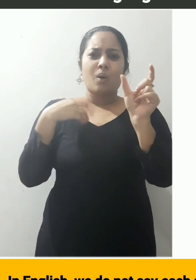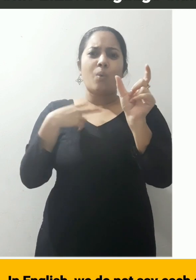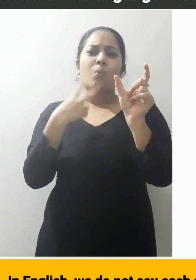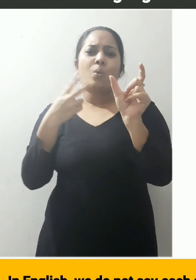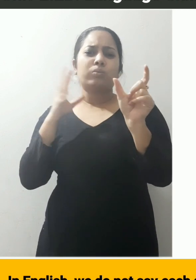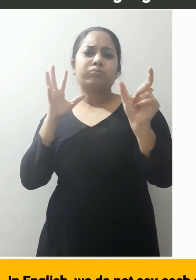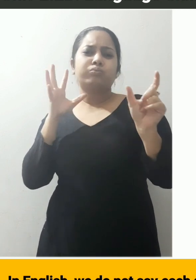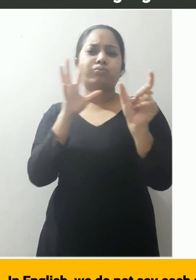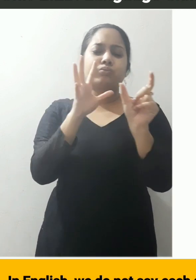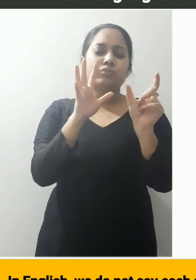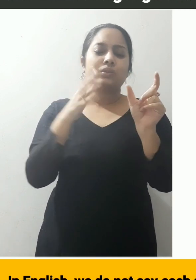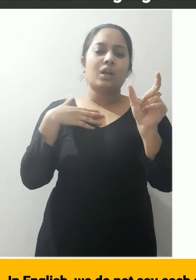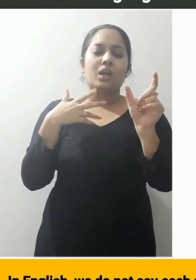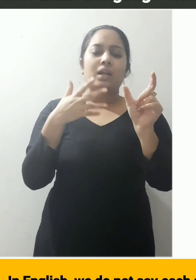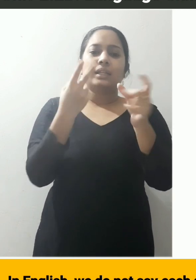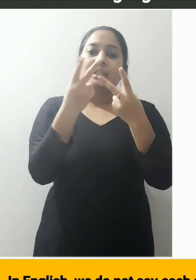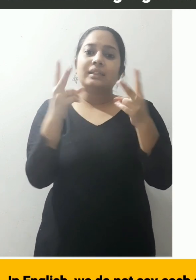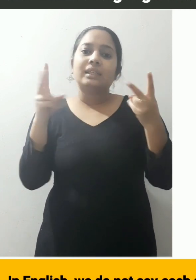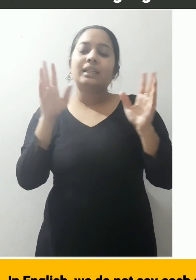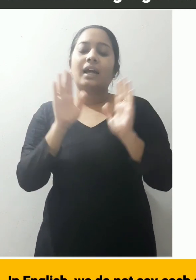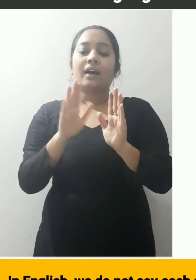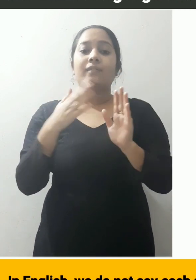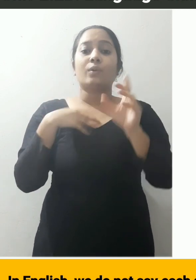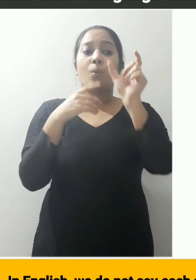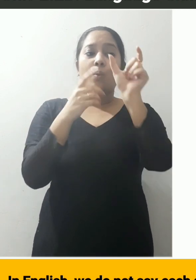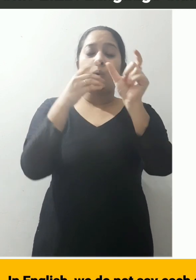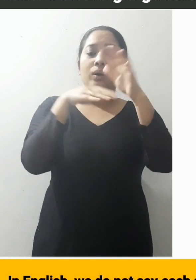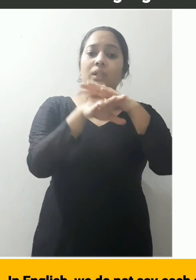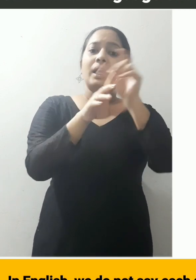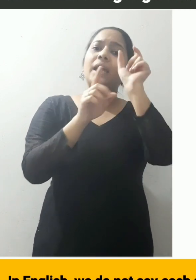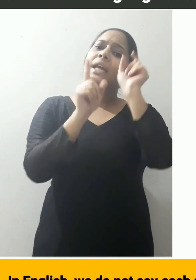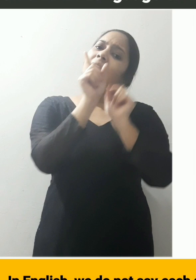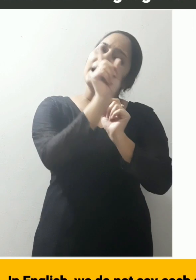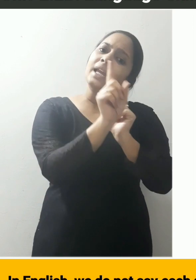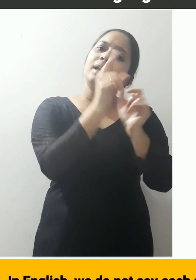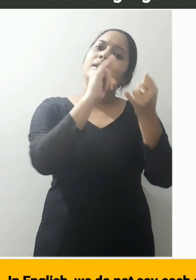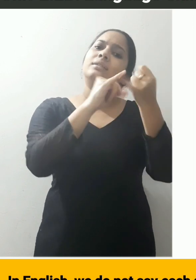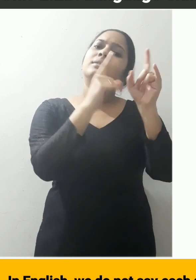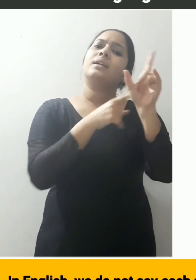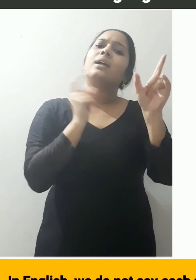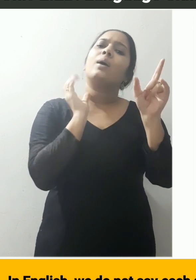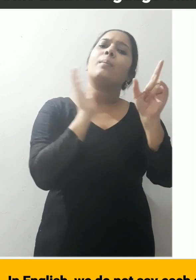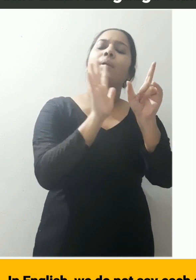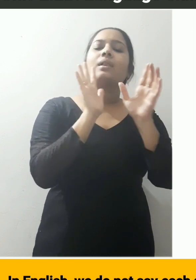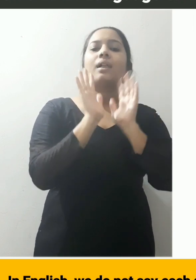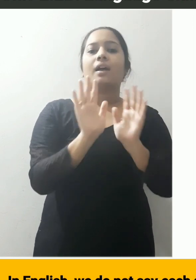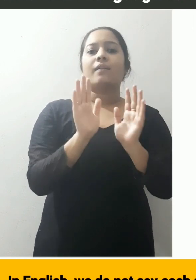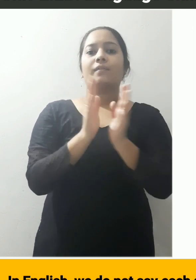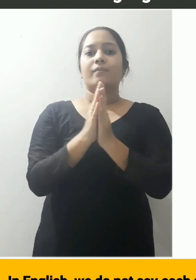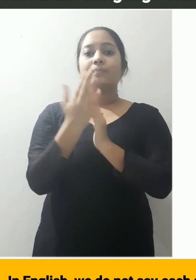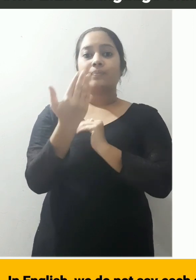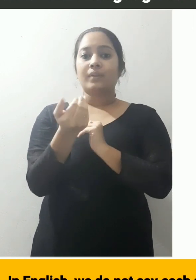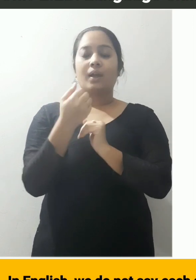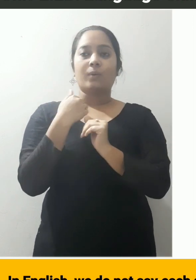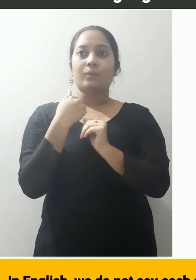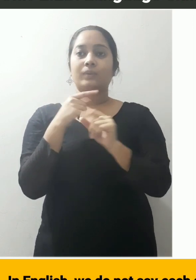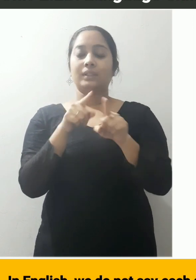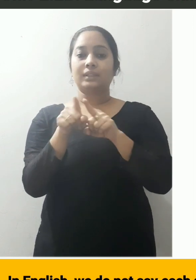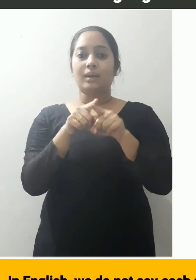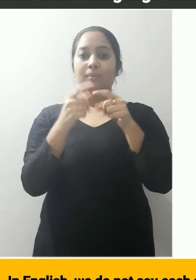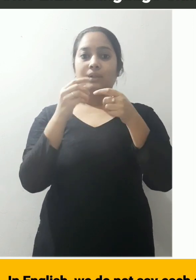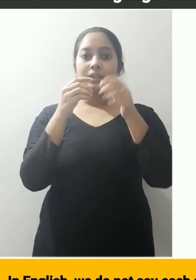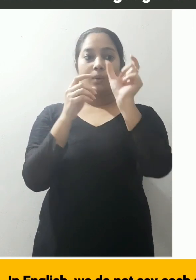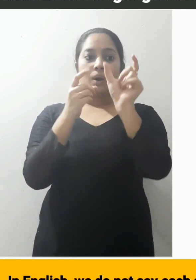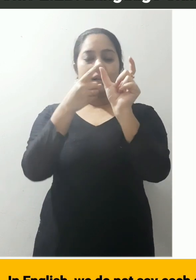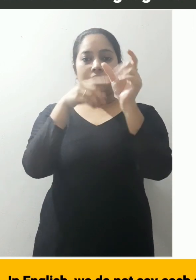we put emphasis on one syllable. We say one syllable very loudly and the other